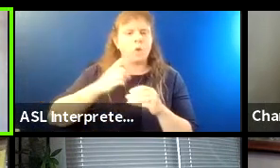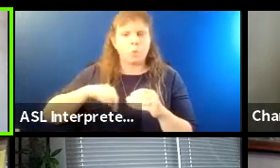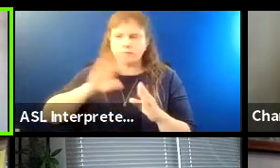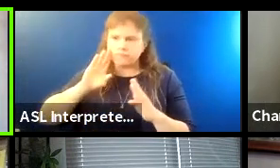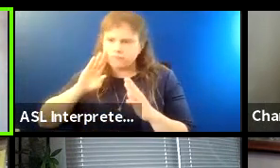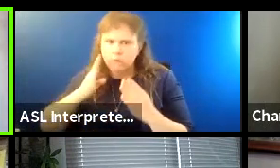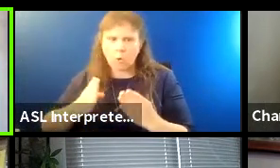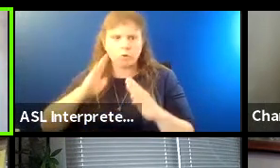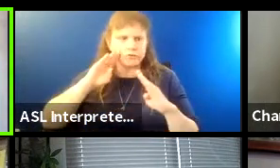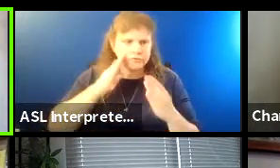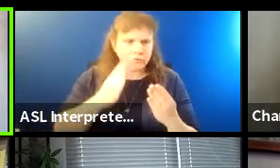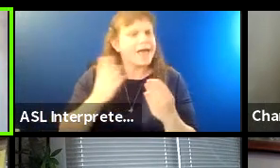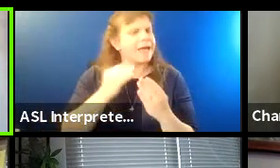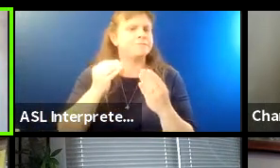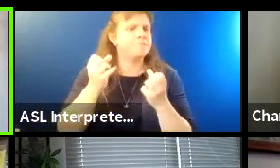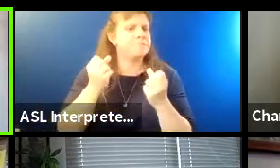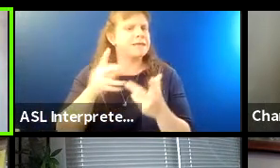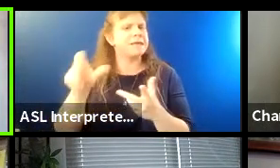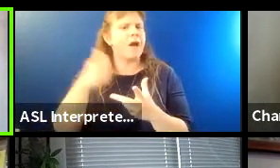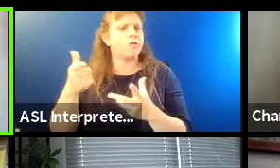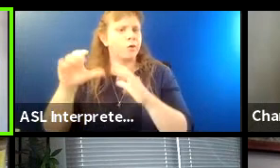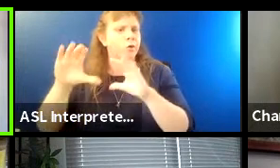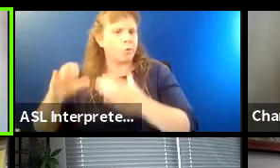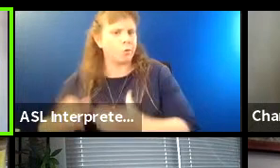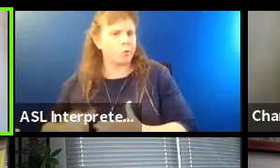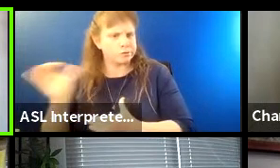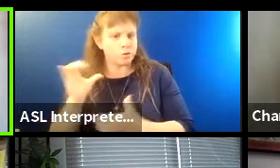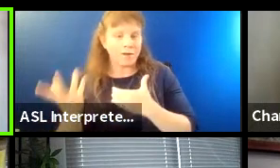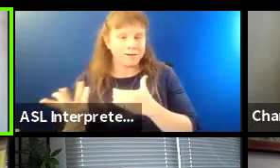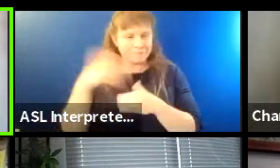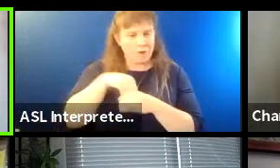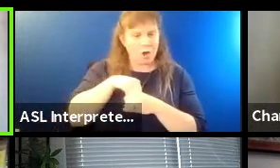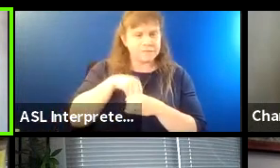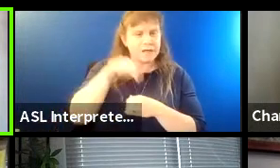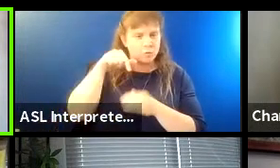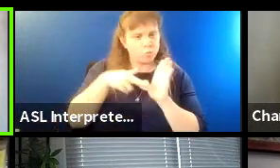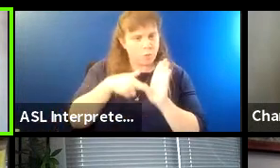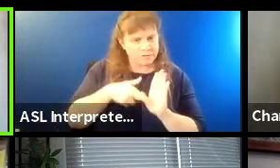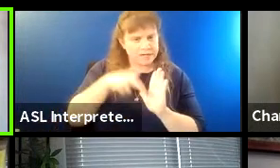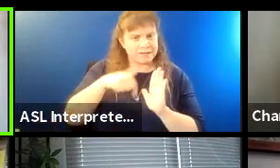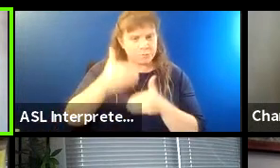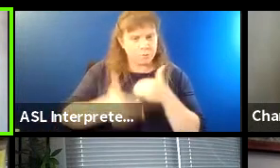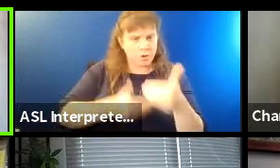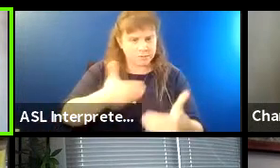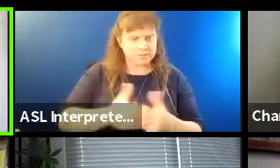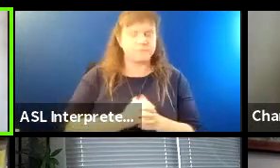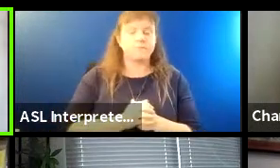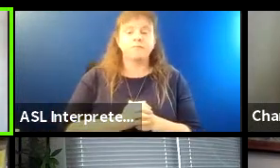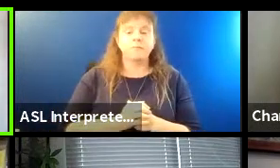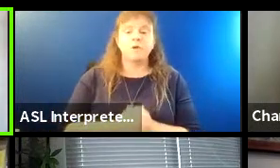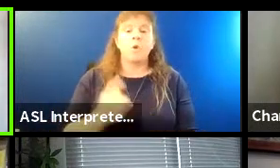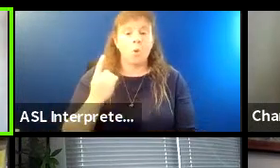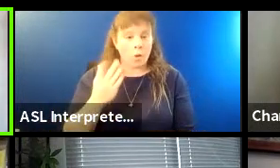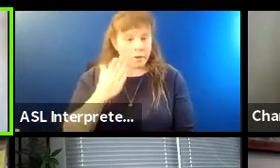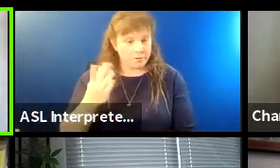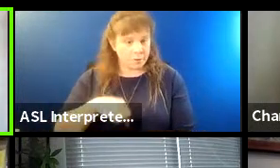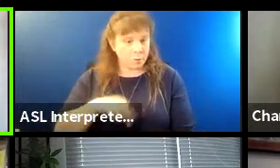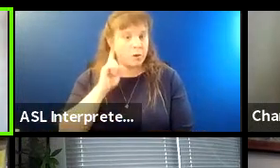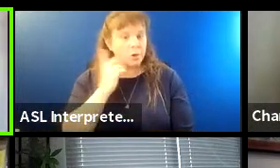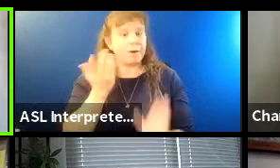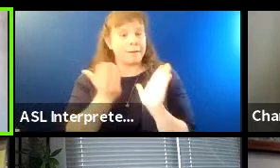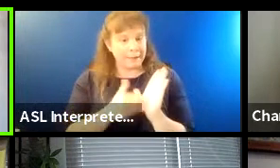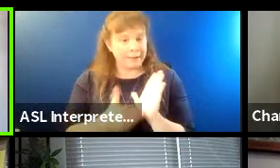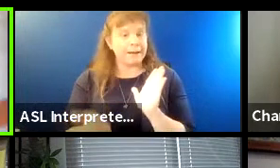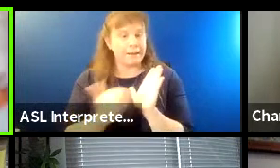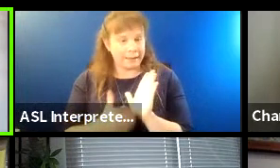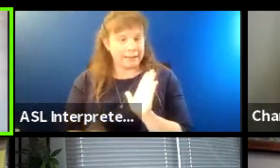more were represented in this process. And one of the things that we heard over and over again, which I'm really heartened by,